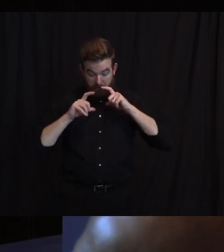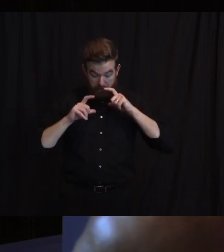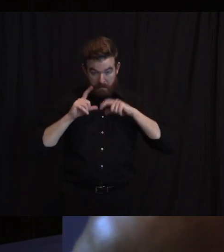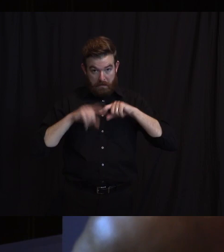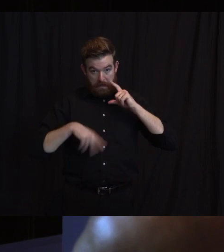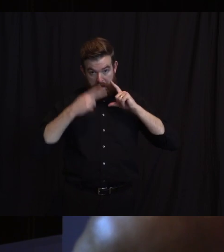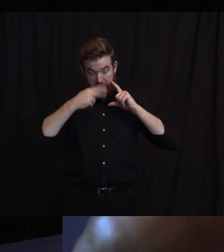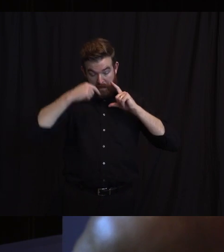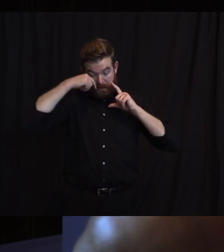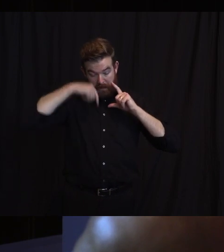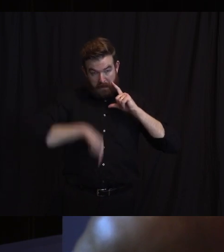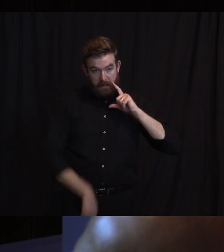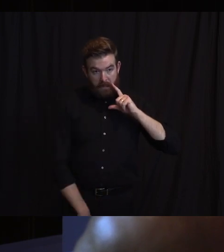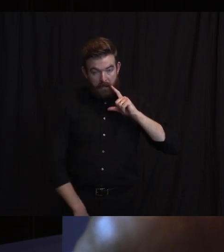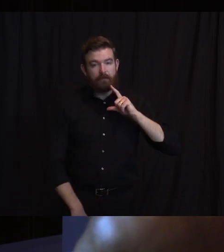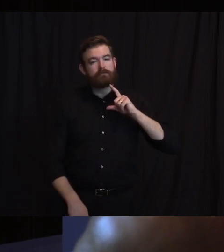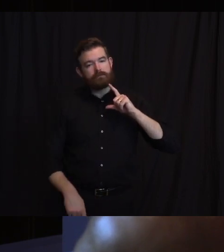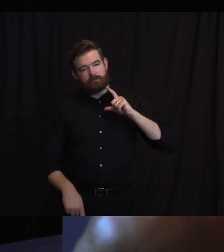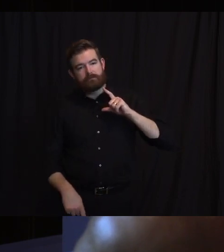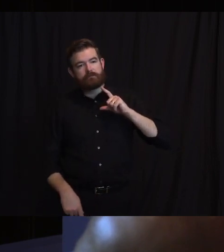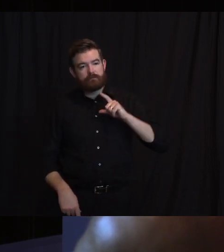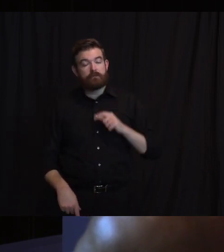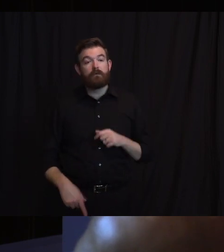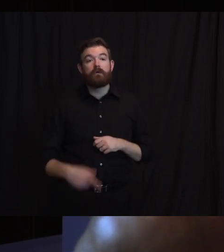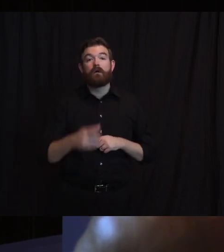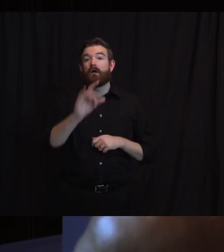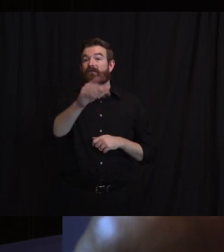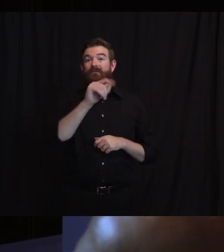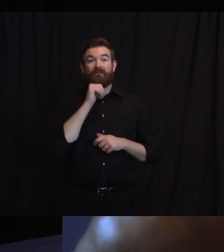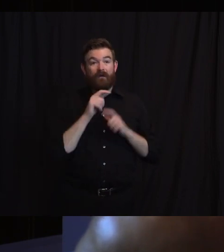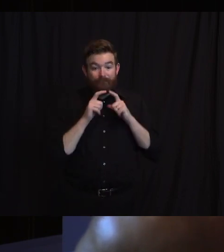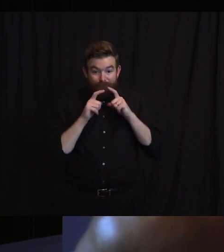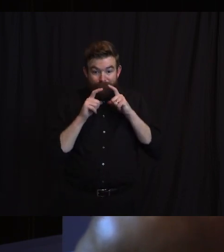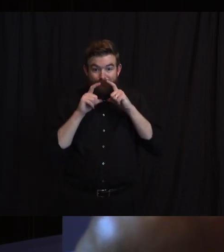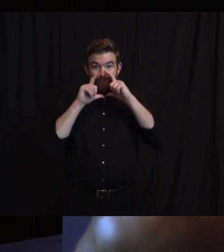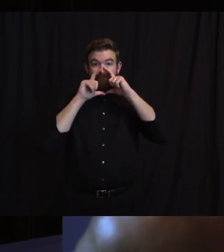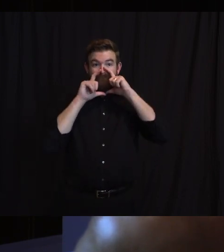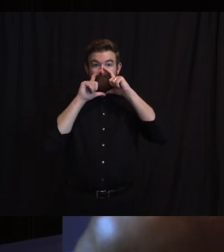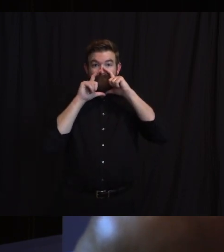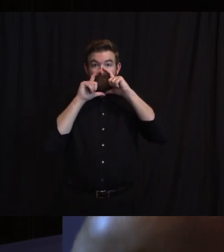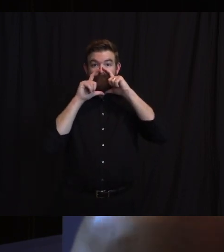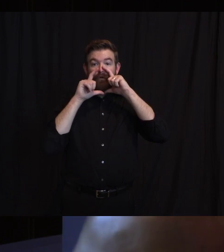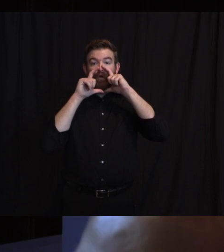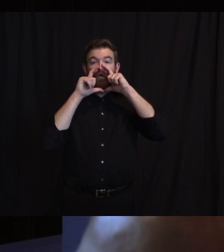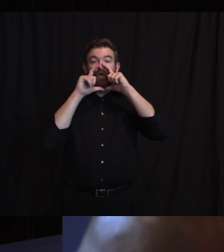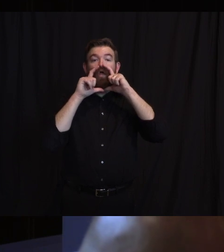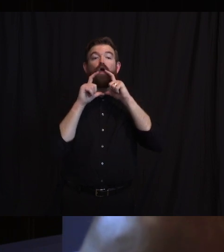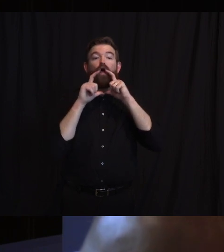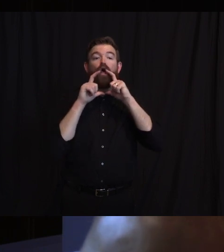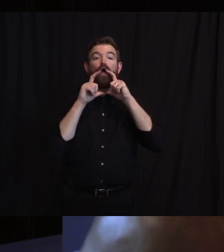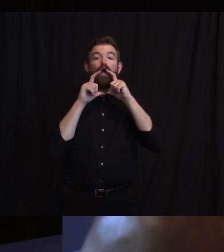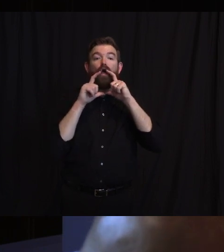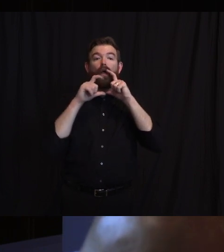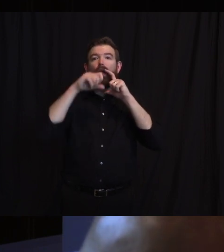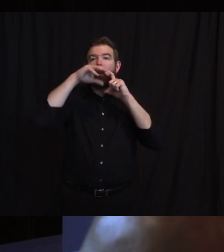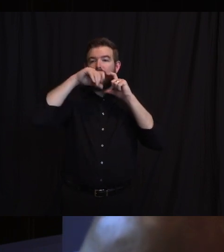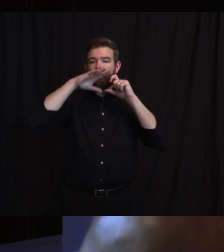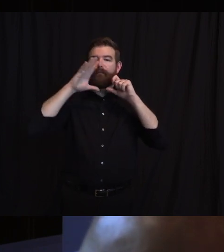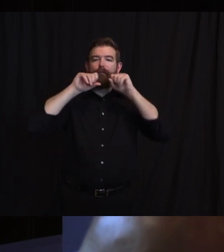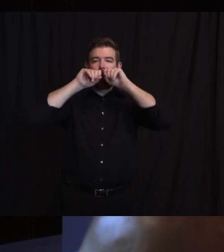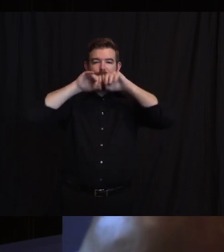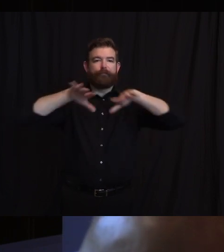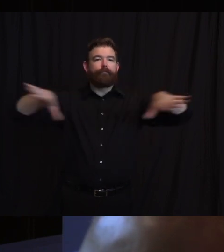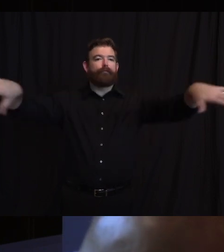you're not covering your nose and you're breathing through your nose, obviously you're expelling particles through your nose. And as the governor said, that's better